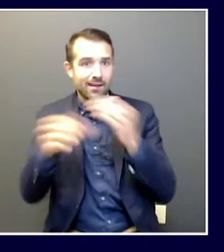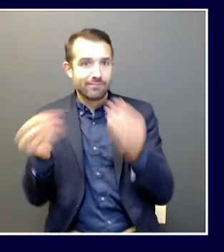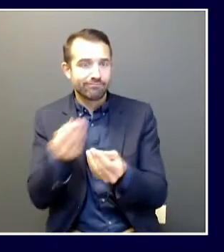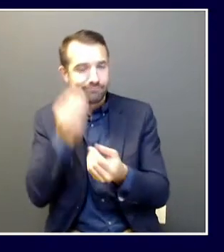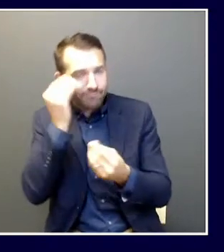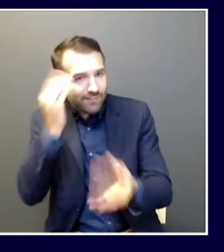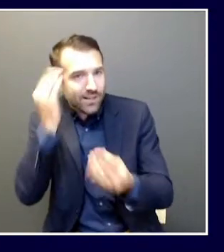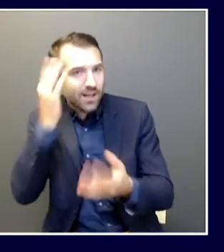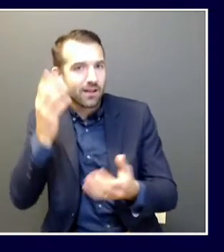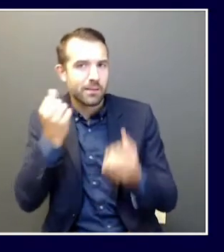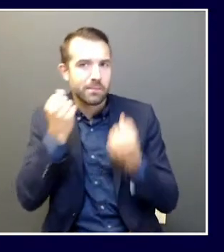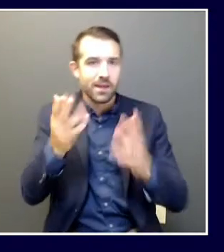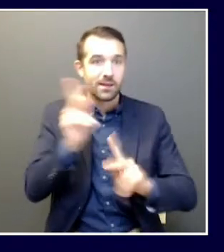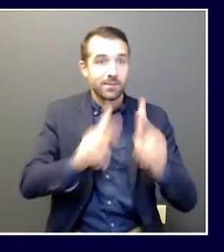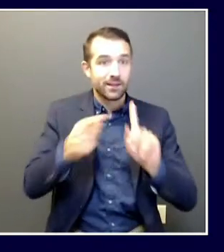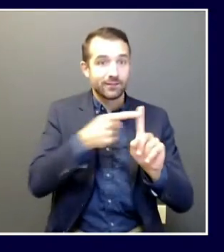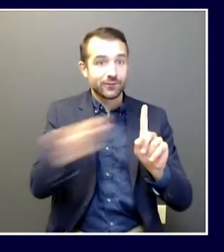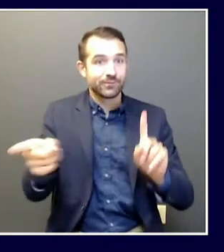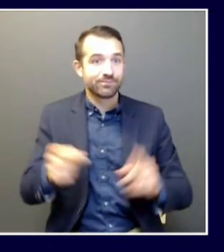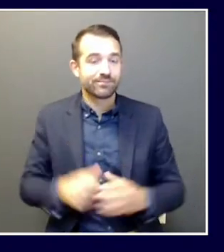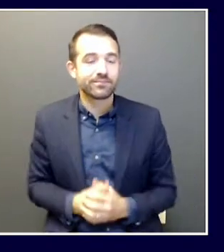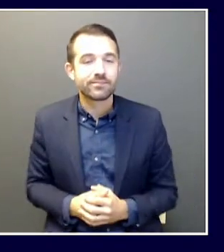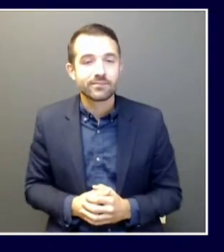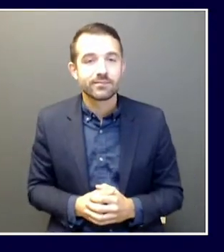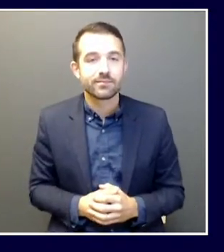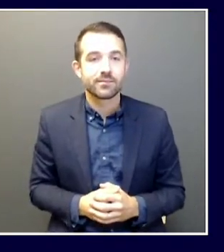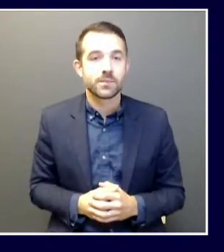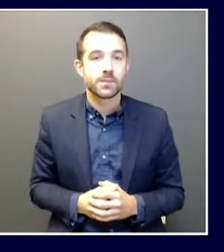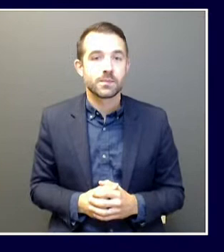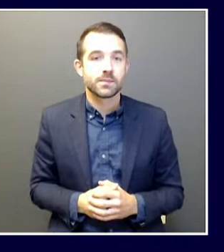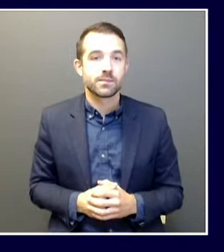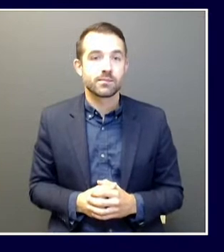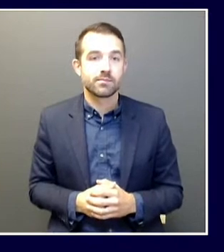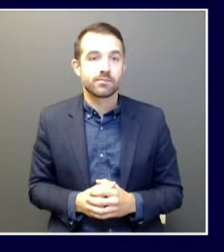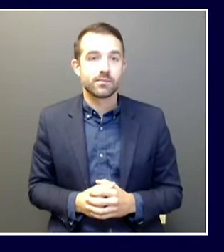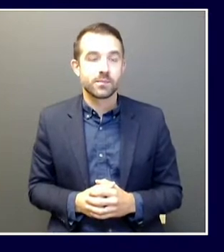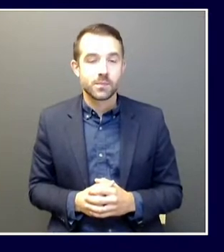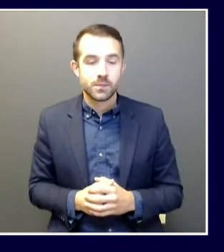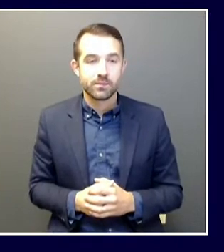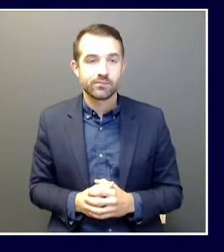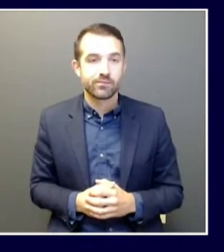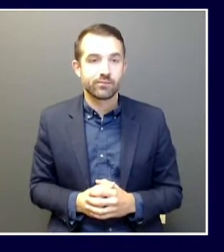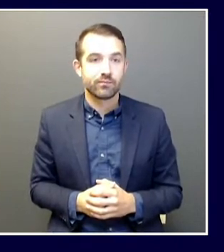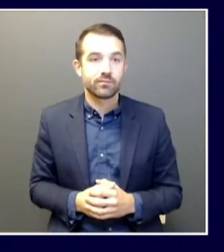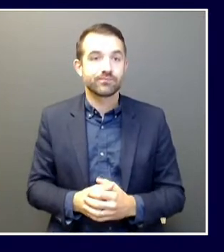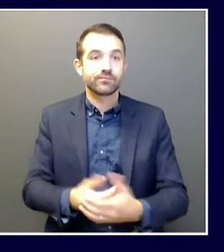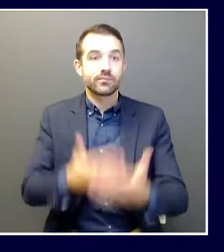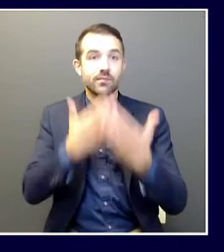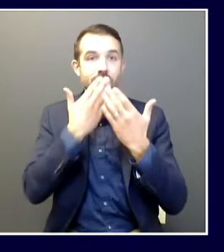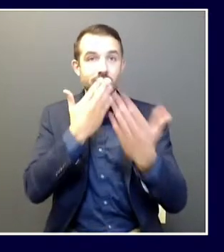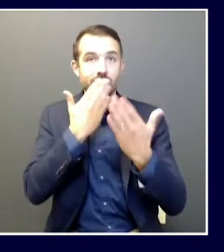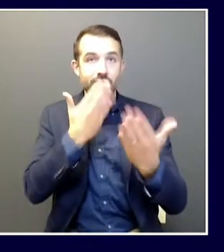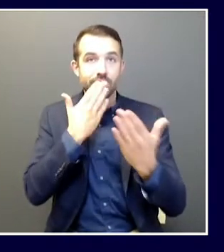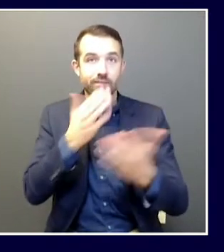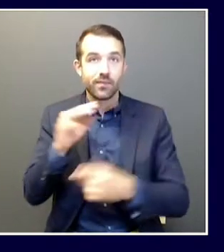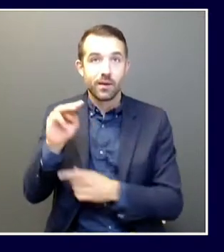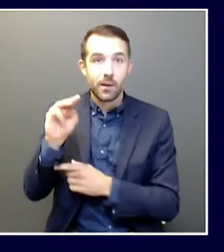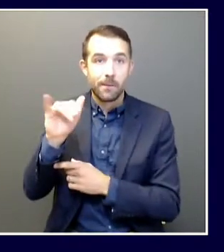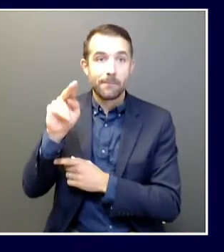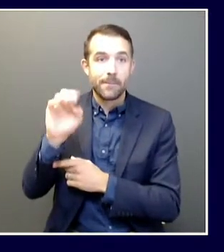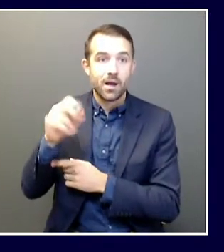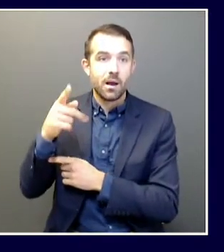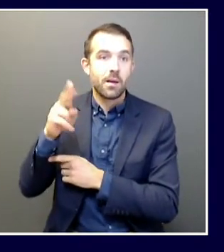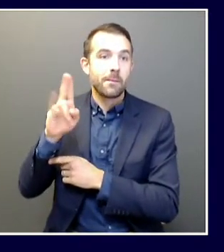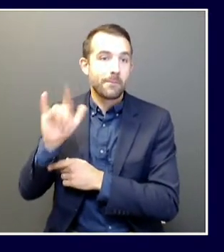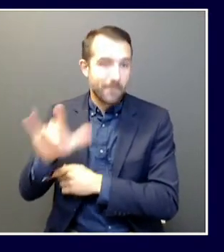possible. I'd also like to take another second to thank Maine Public for streaming and archiving these